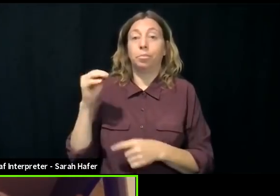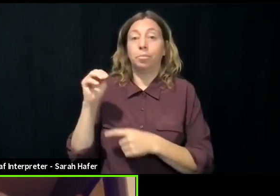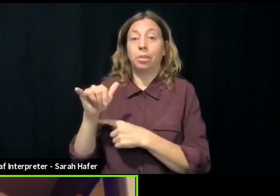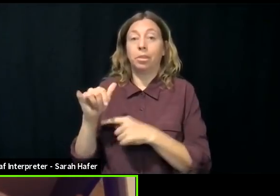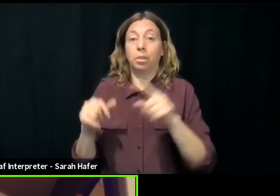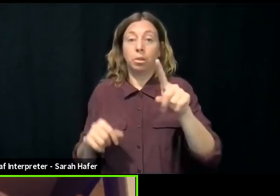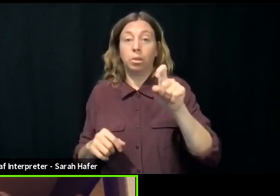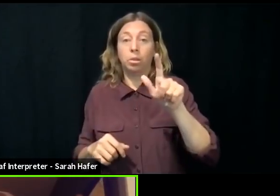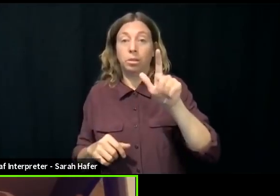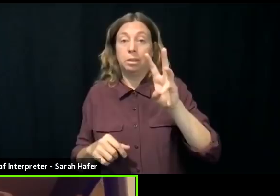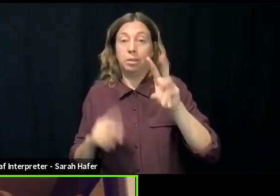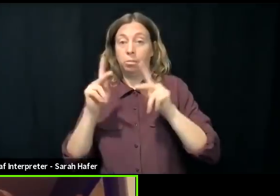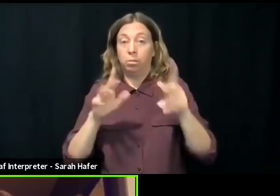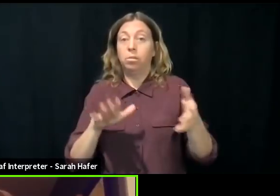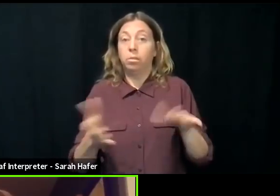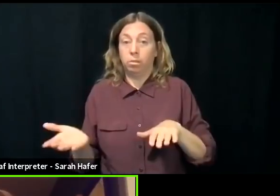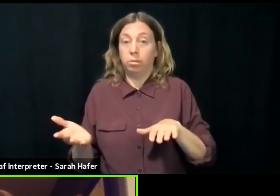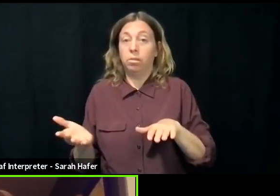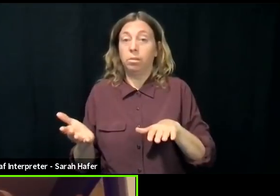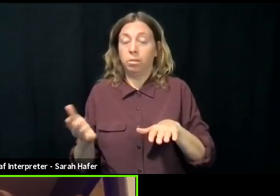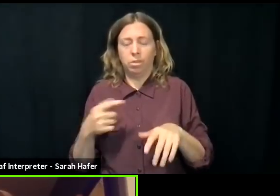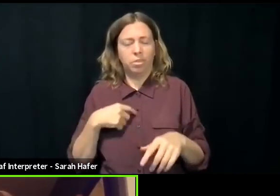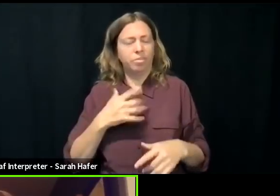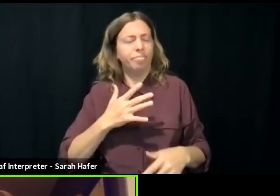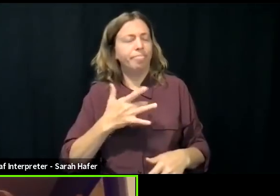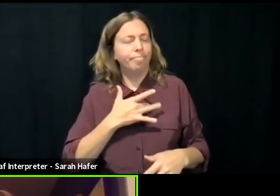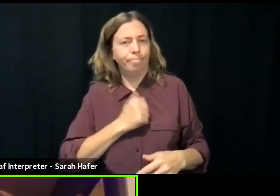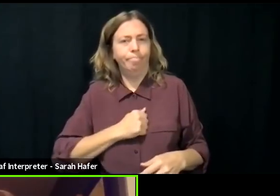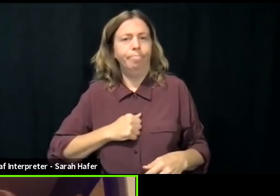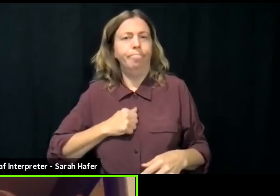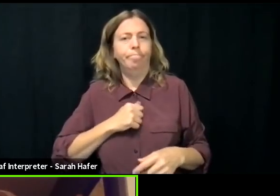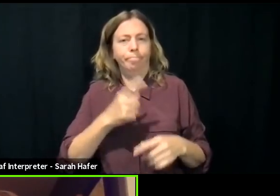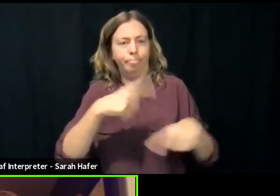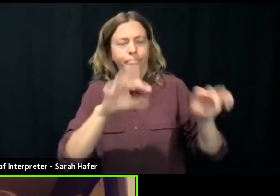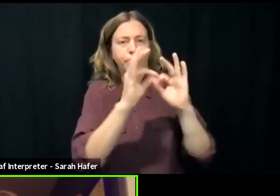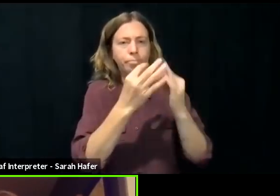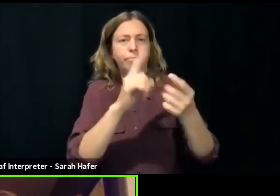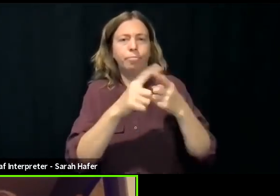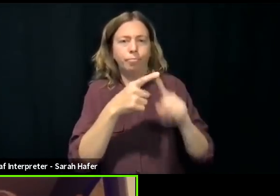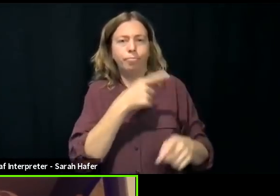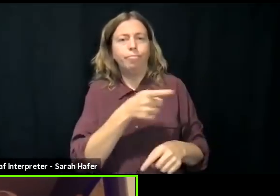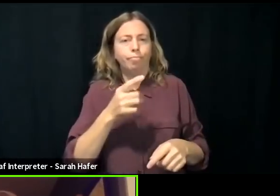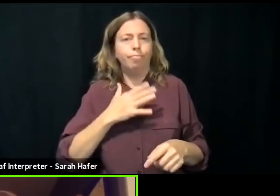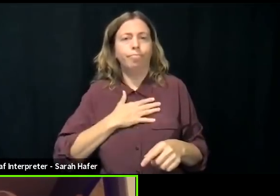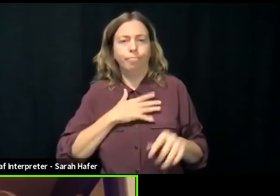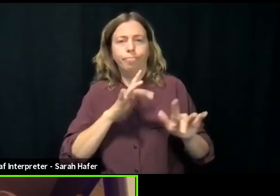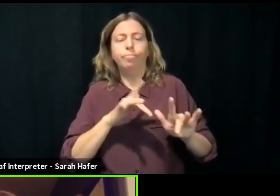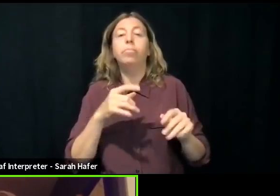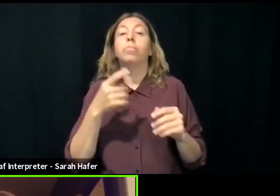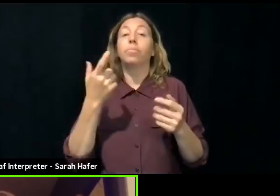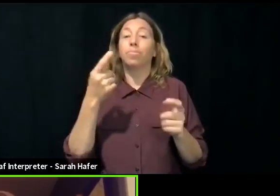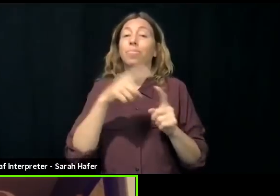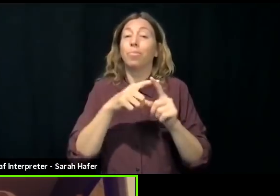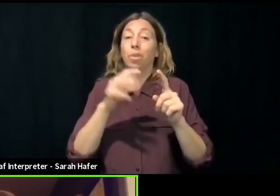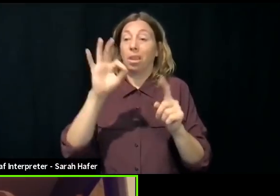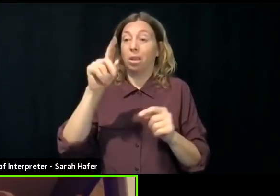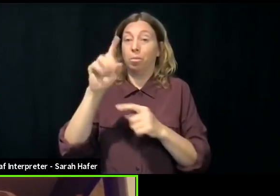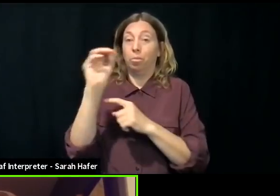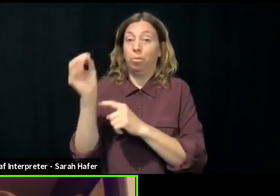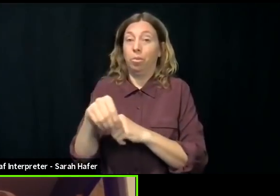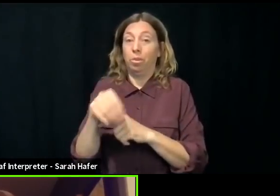left behind. But of those 126 individuals, 91% of the deaths were in unvaccinated individuals.